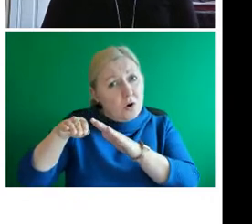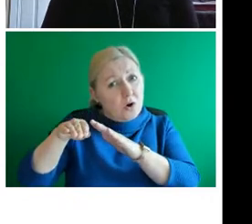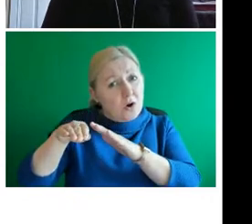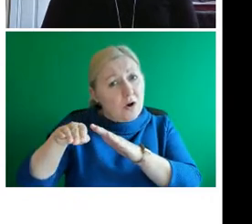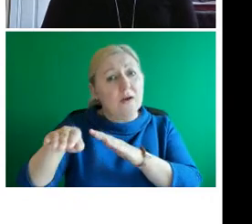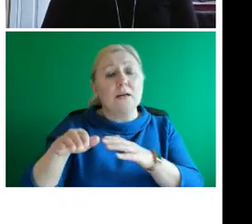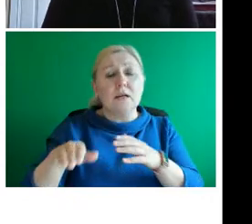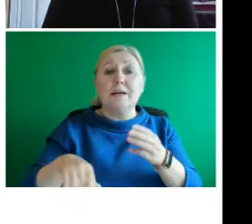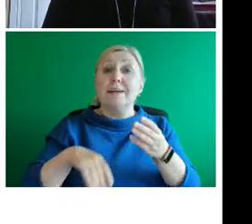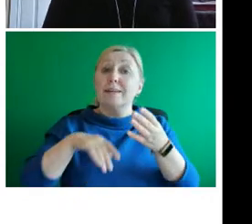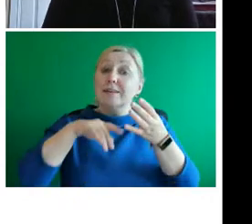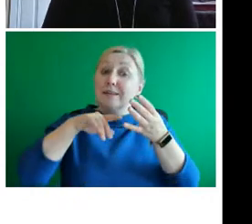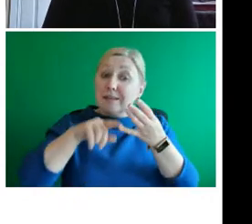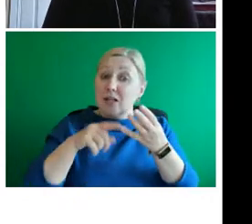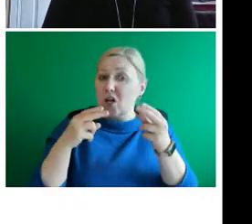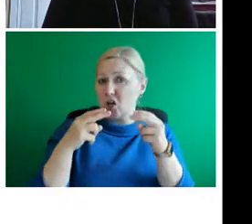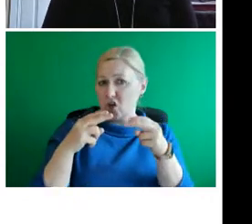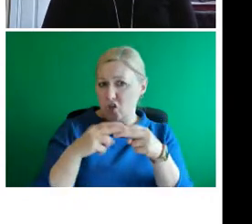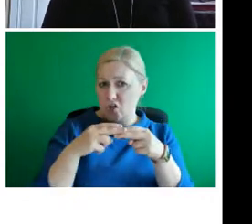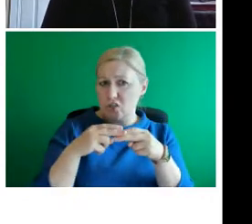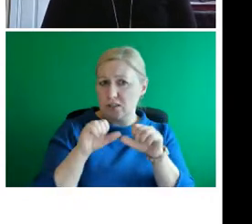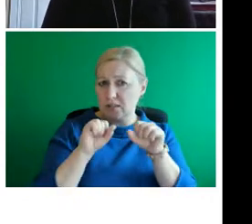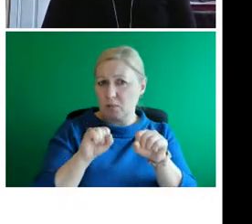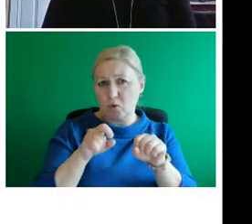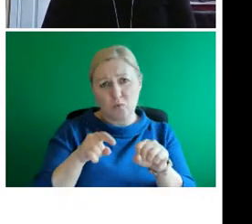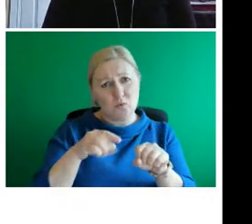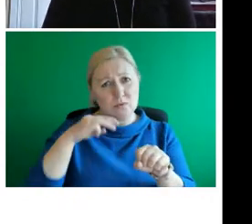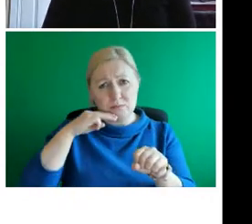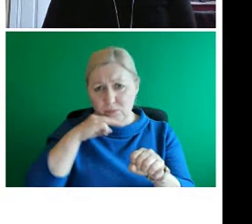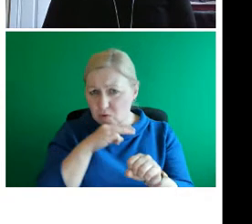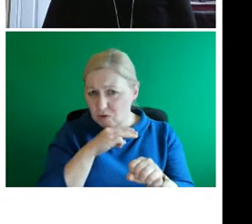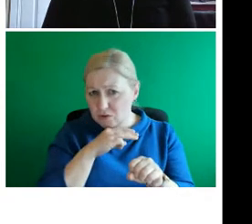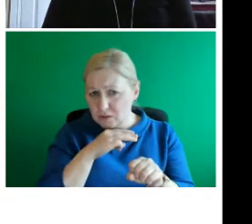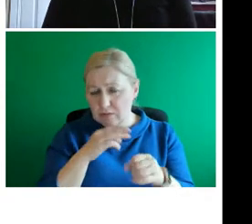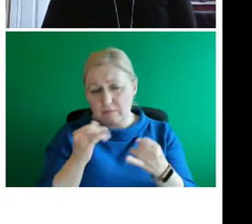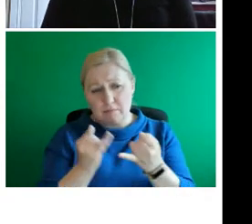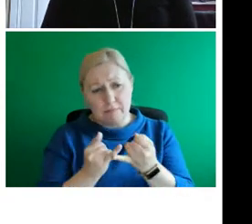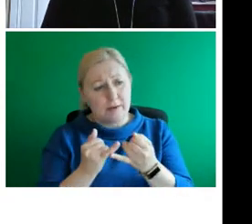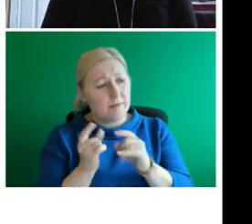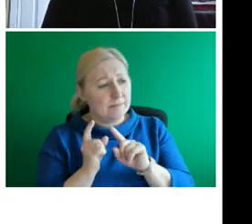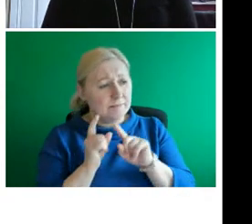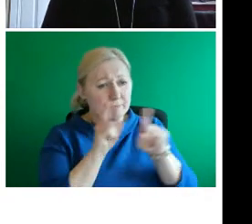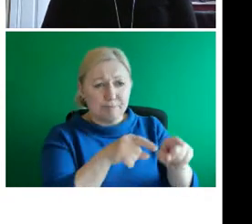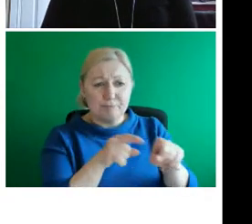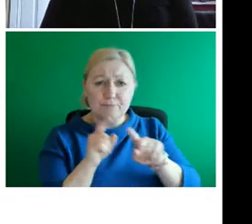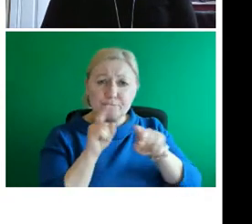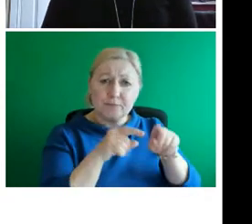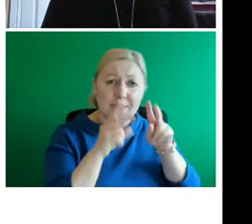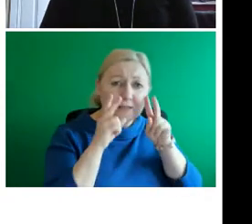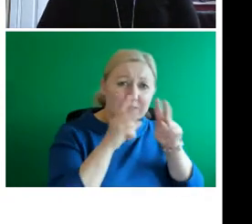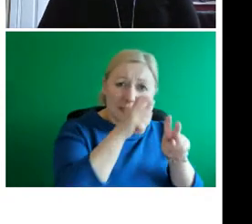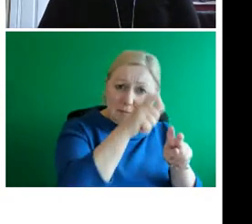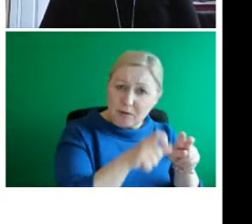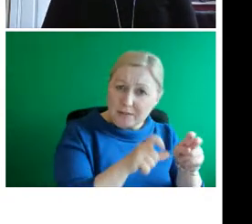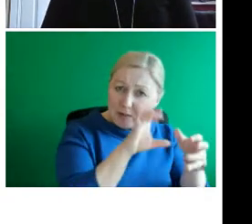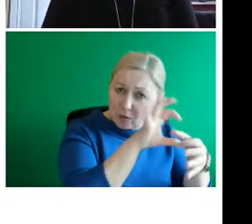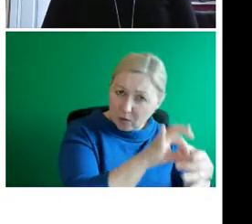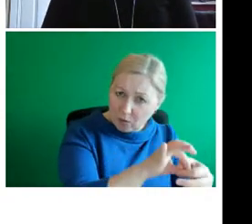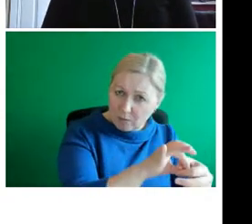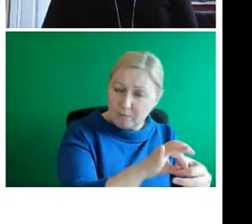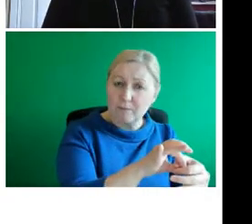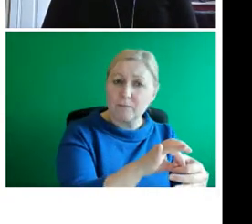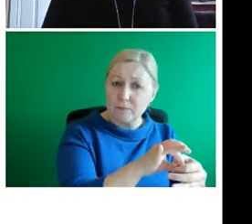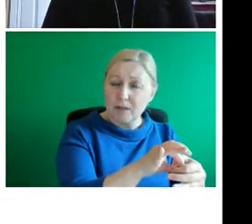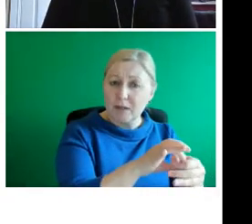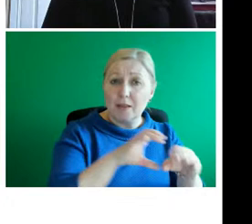huge part of what we do. So this would be made up of home visits to the person, And really what the community